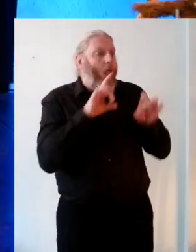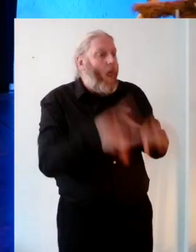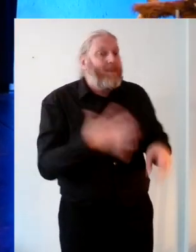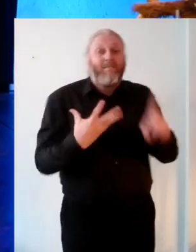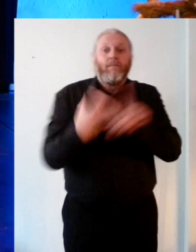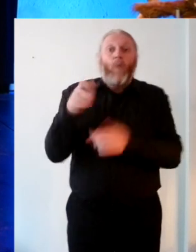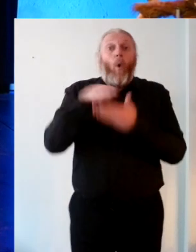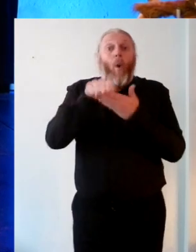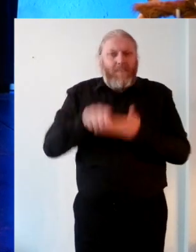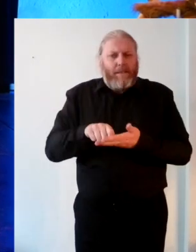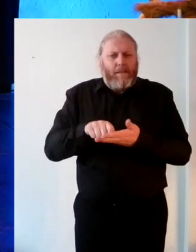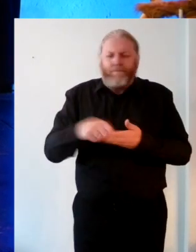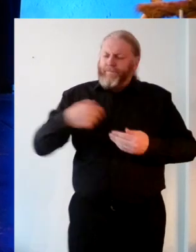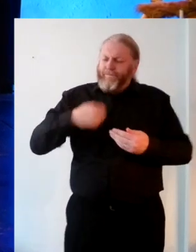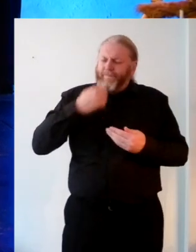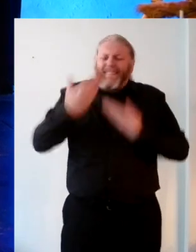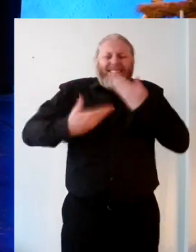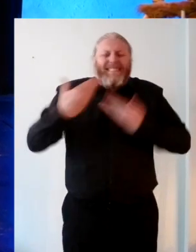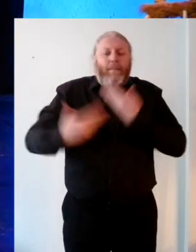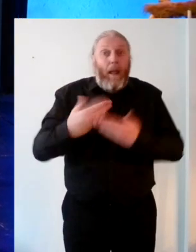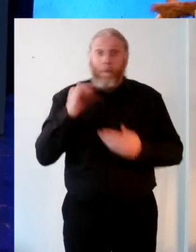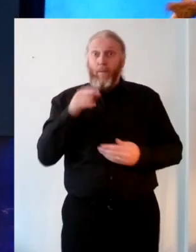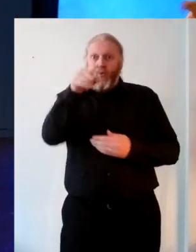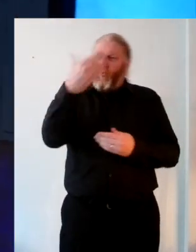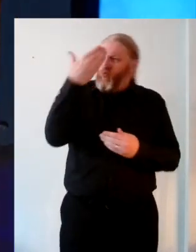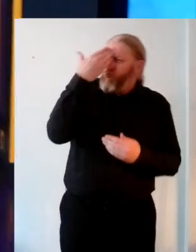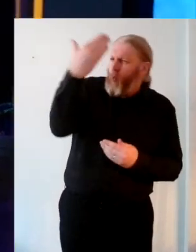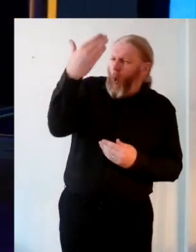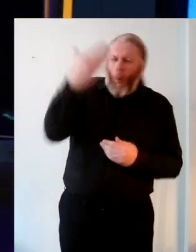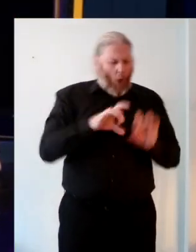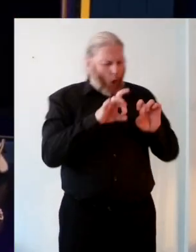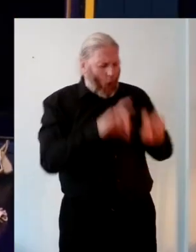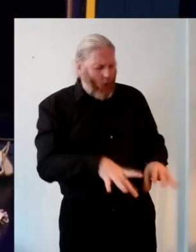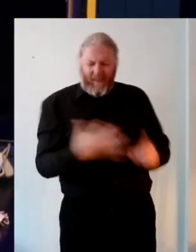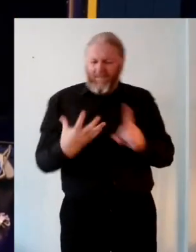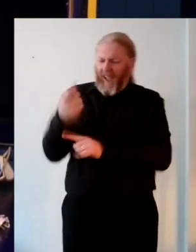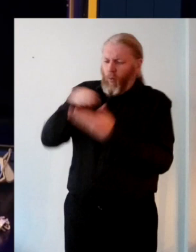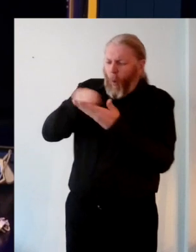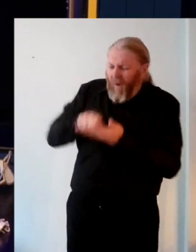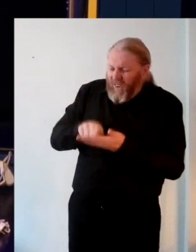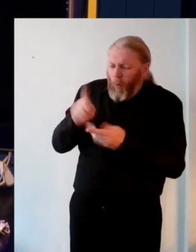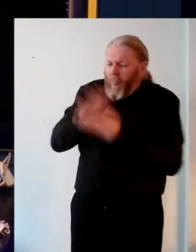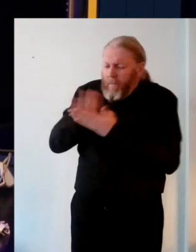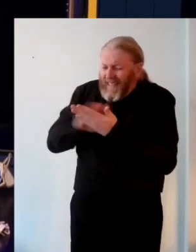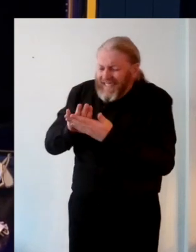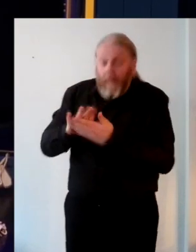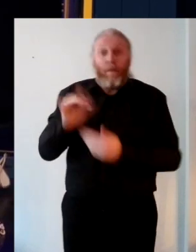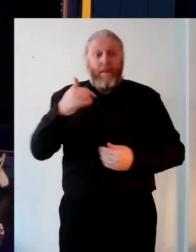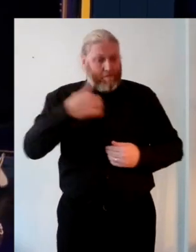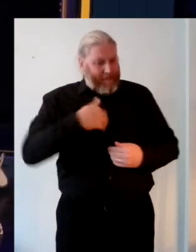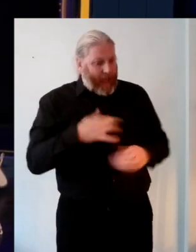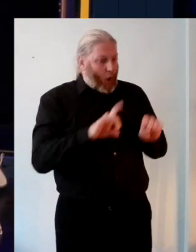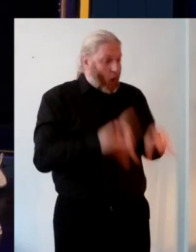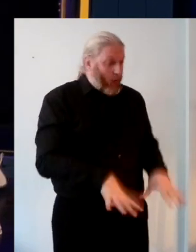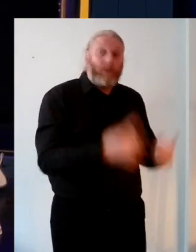office. I'll explain how it works, because some of you might not know what a Lost and Found office is. So what happens is, if you've